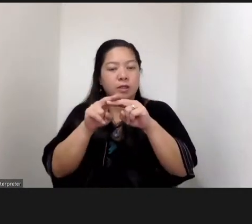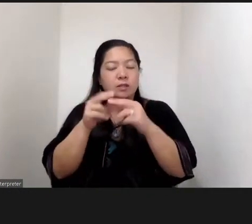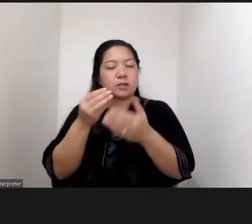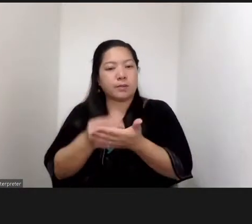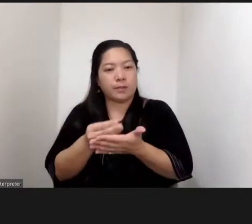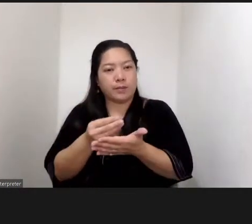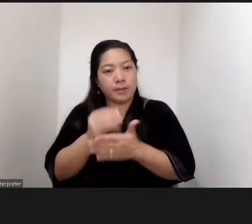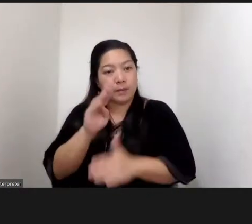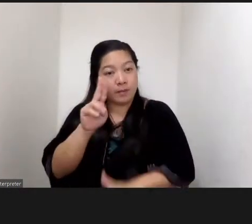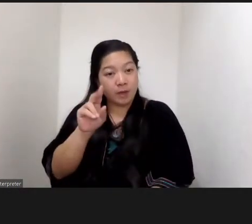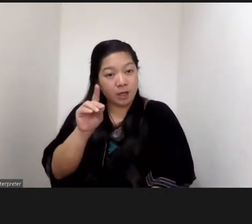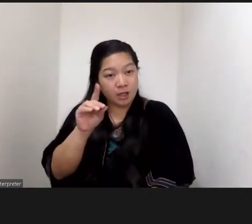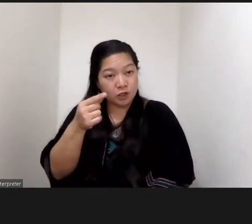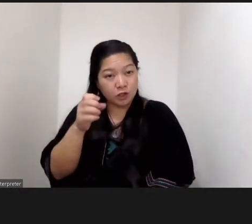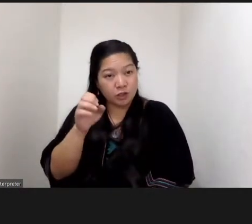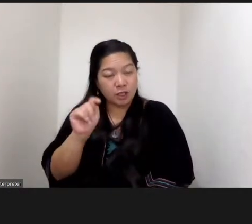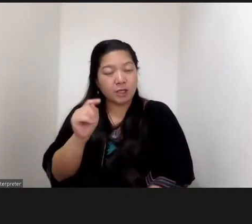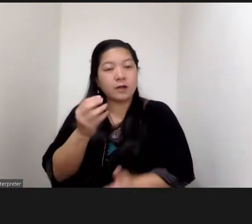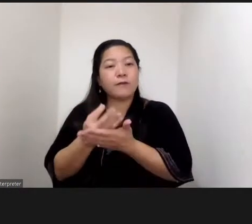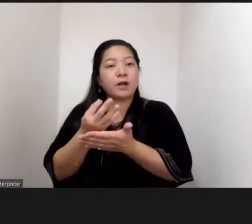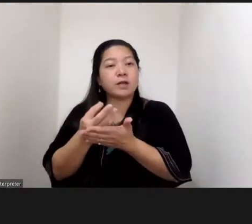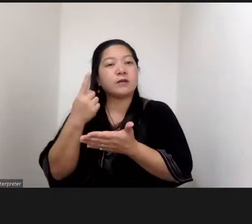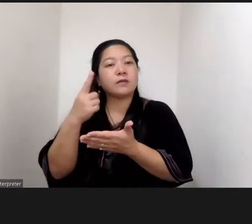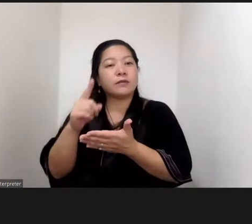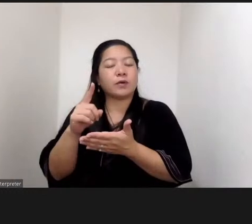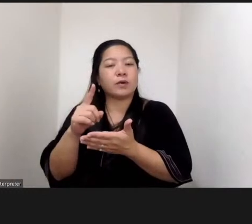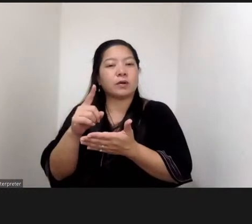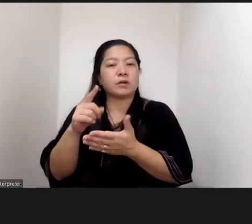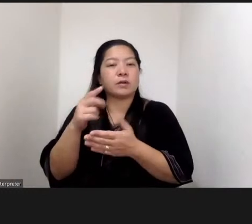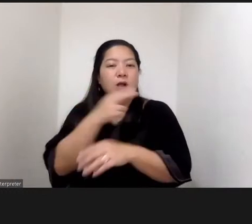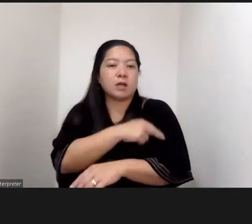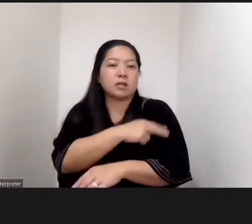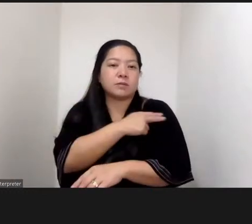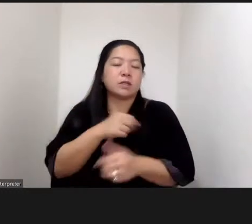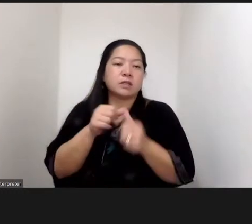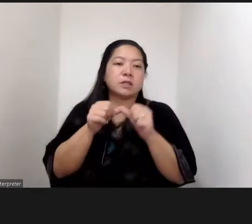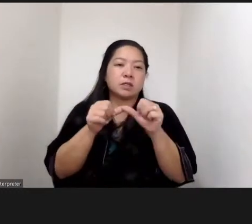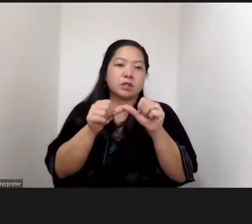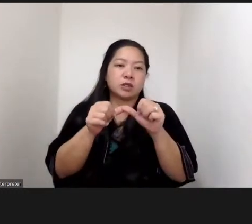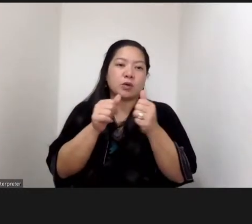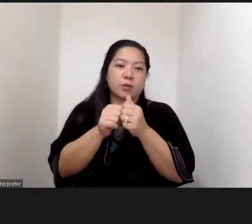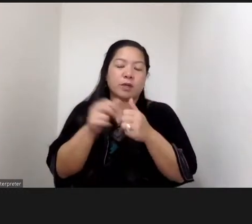can continue on with the travel nurses. Facing in maybe